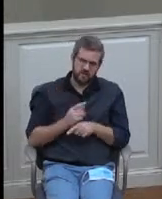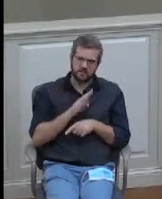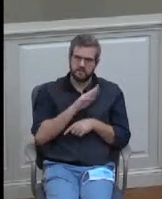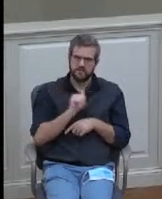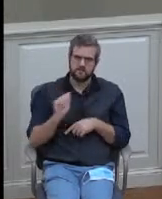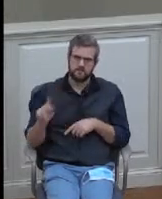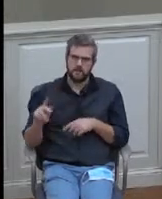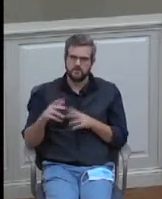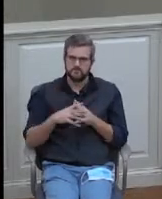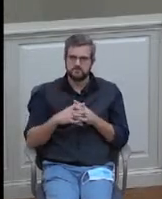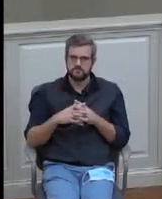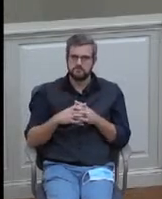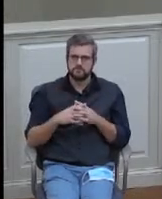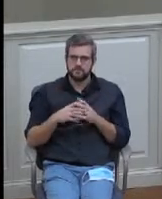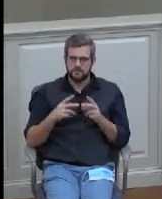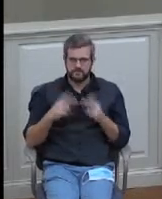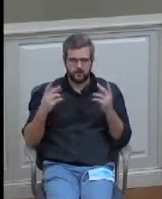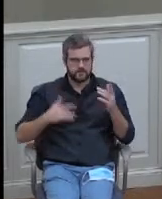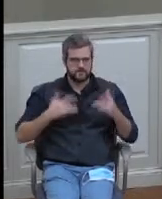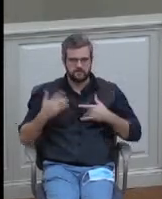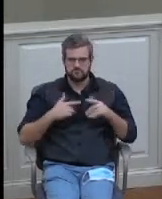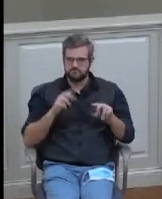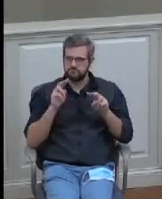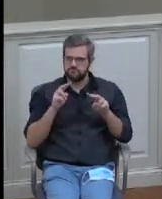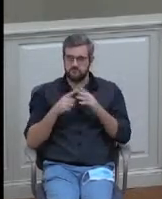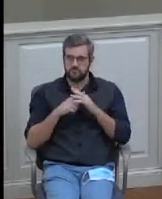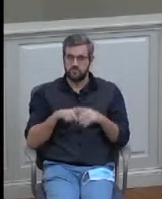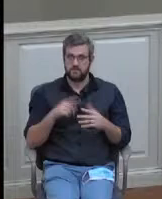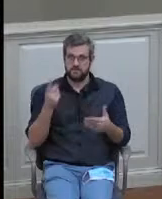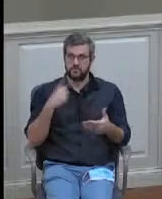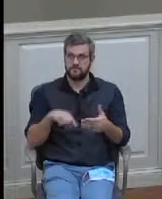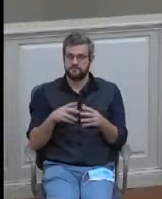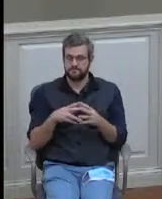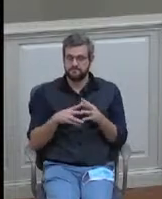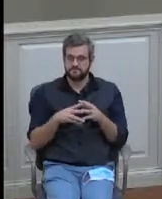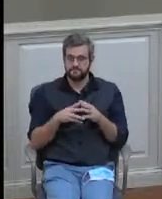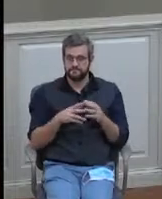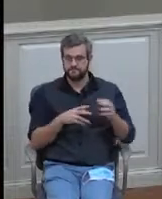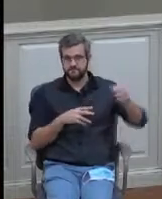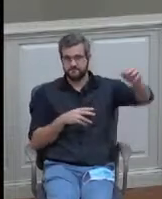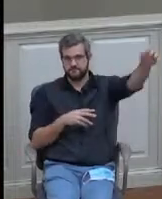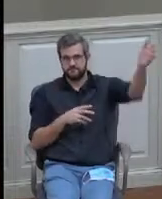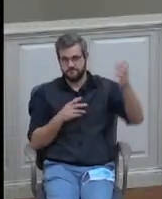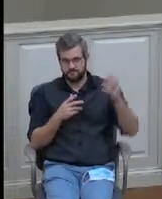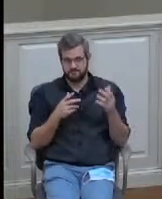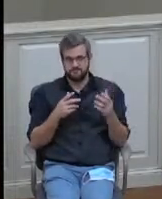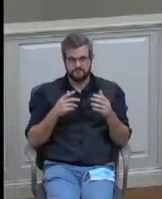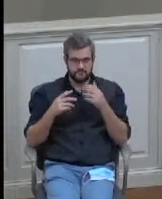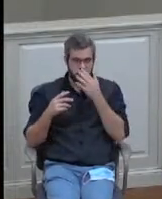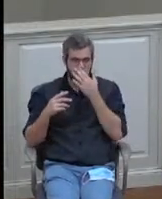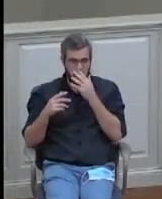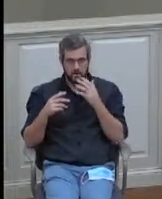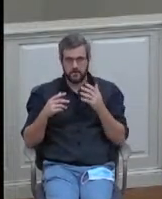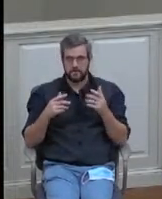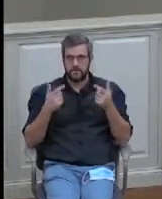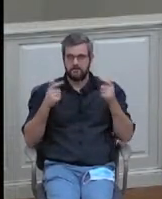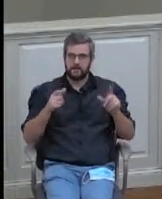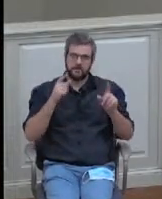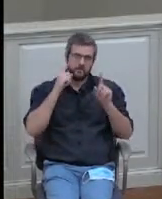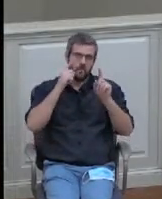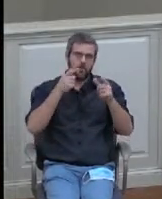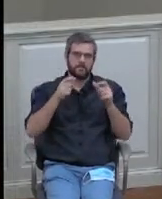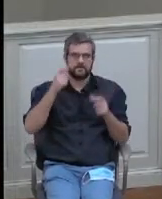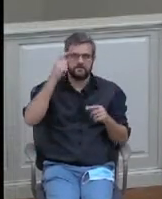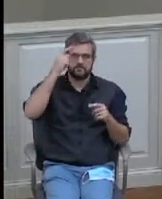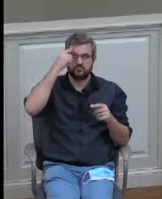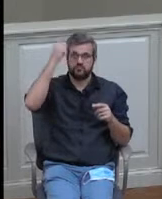Like, I'm very excited and looking forward to starting next week. And got a lot of big goals and dreams in my mind bouncing